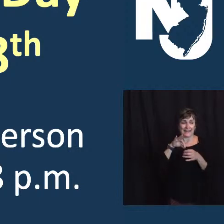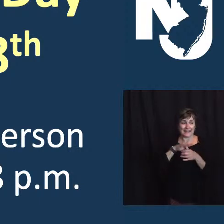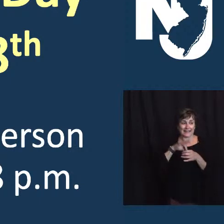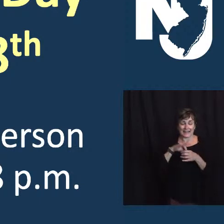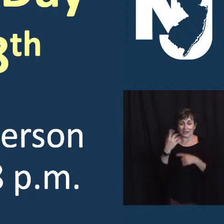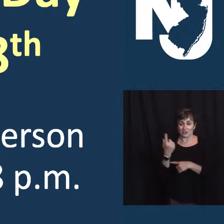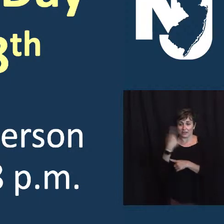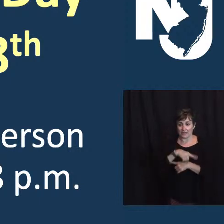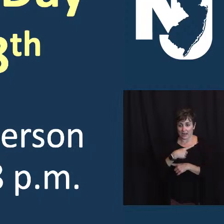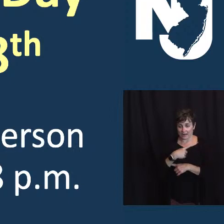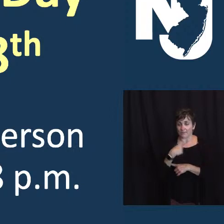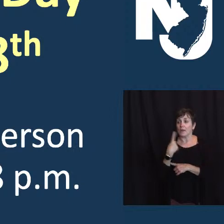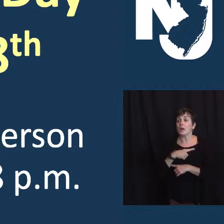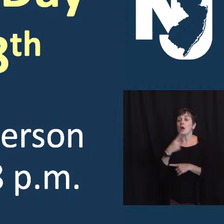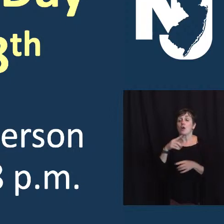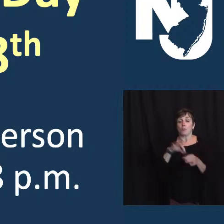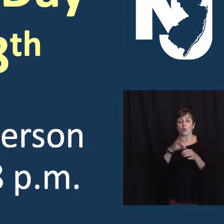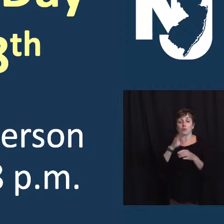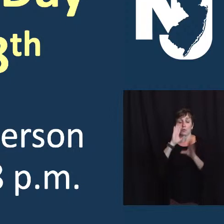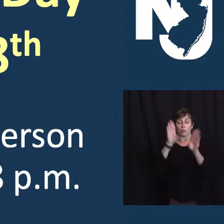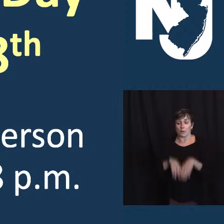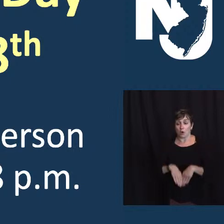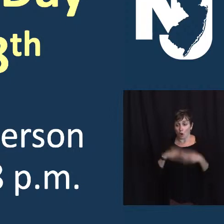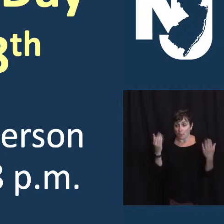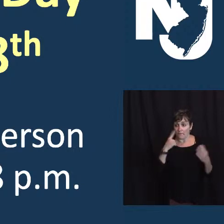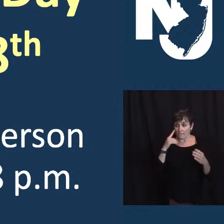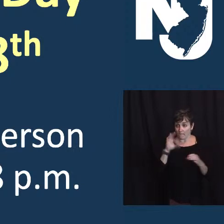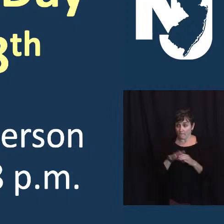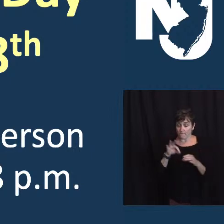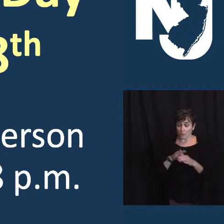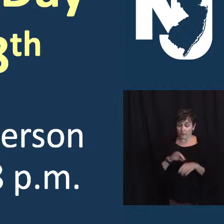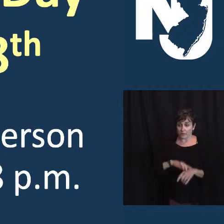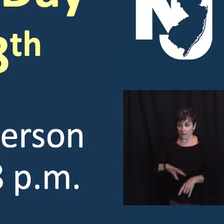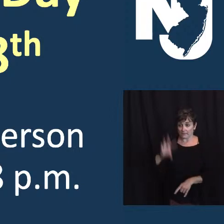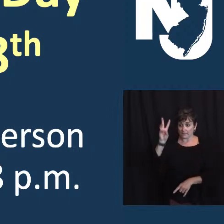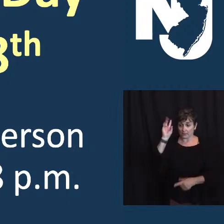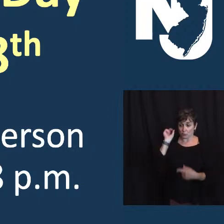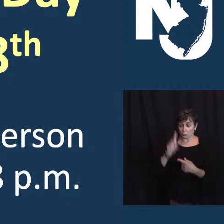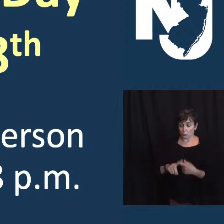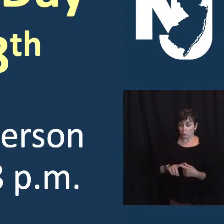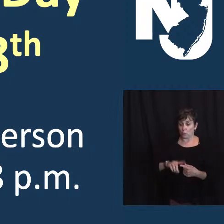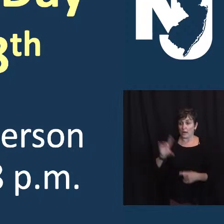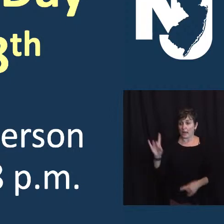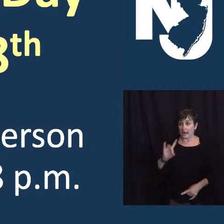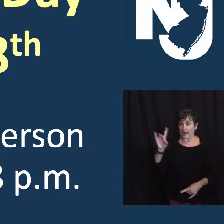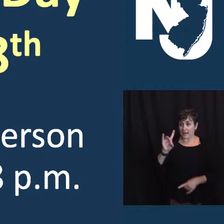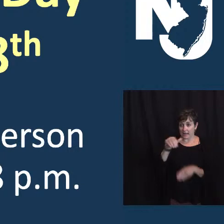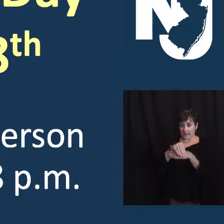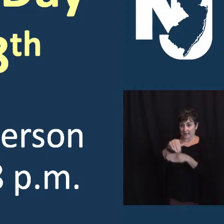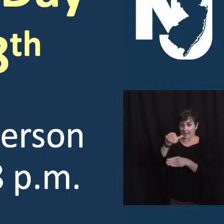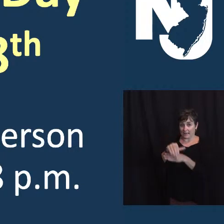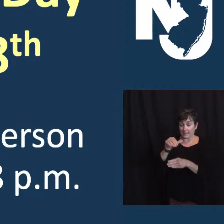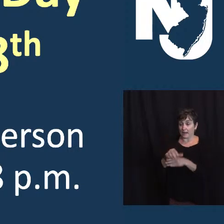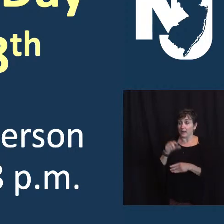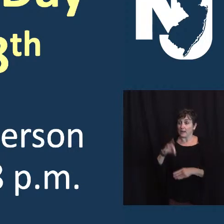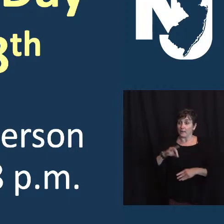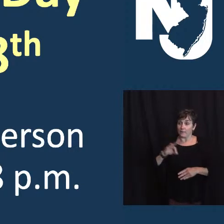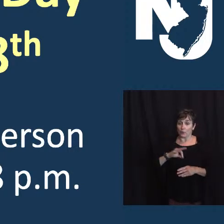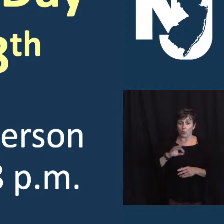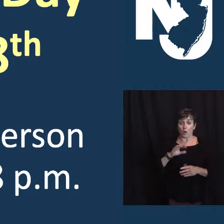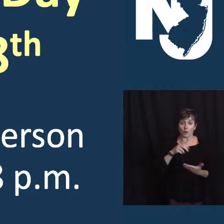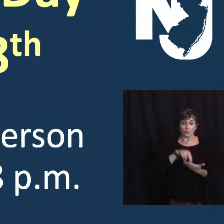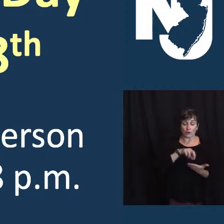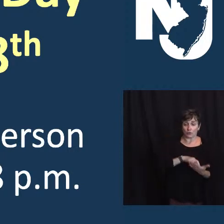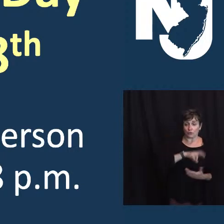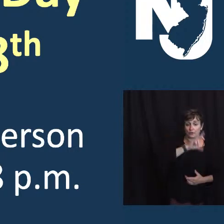will be open for in-person voting from 6 a.m. to 8 p.m. I don't care if you're a registered Democrat or a